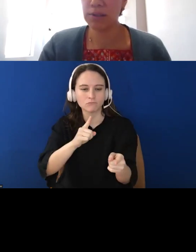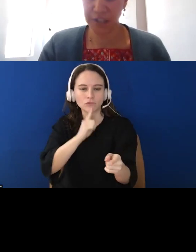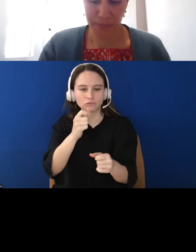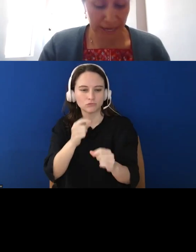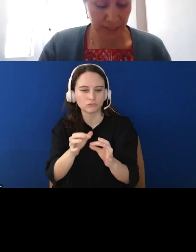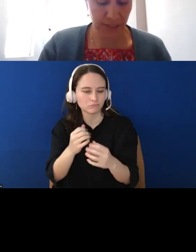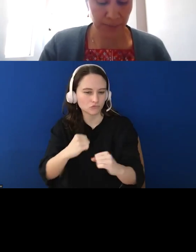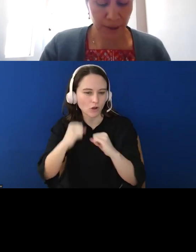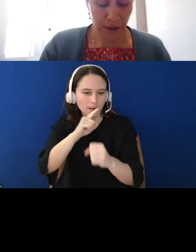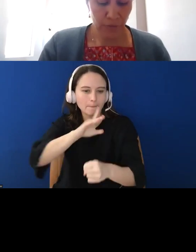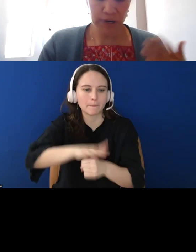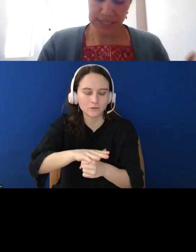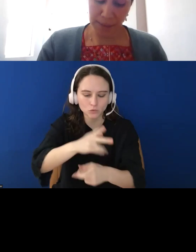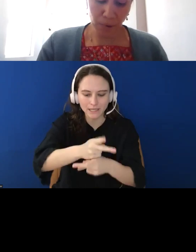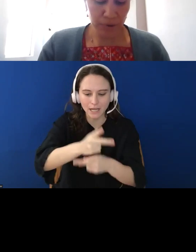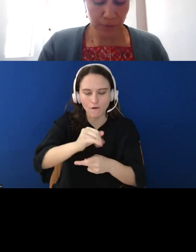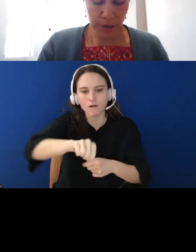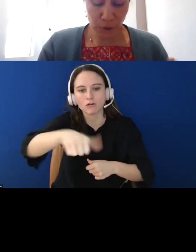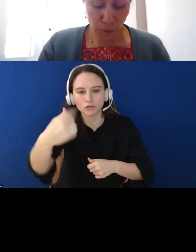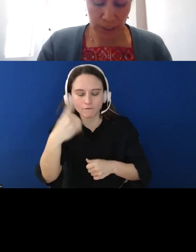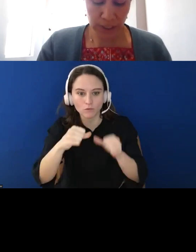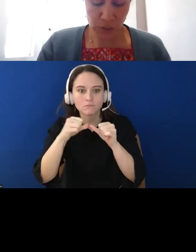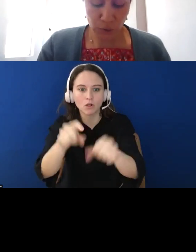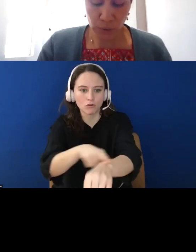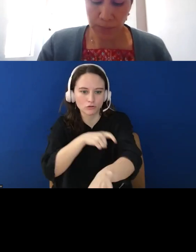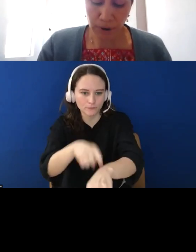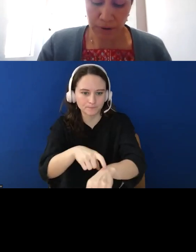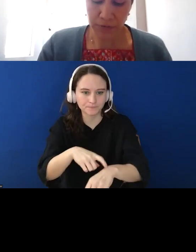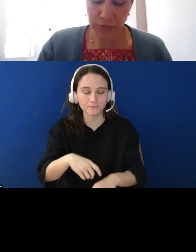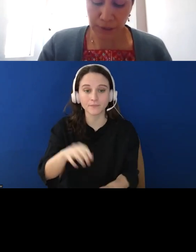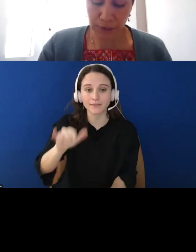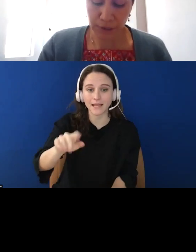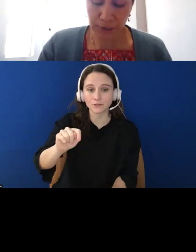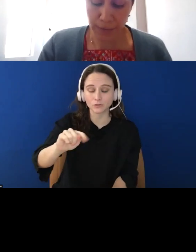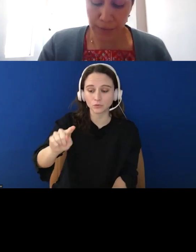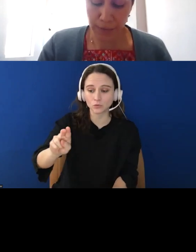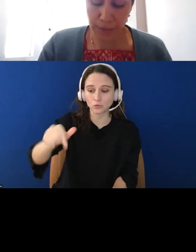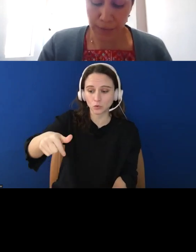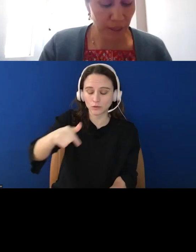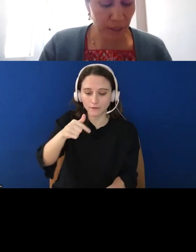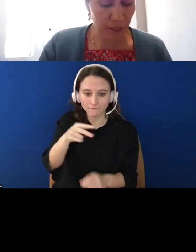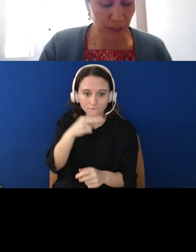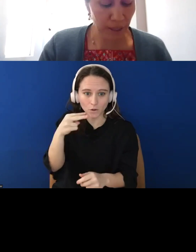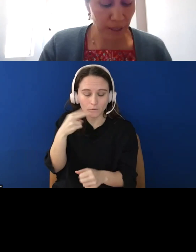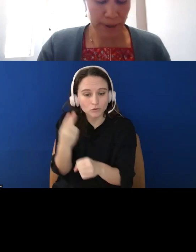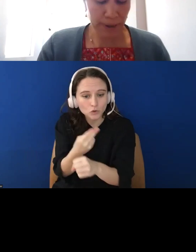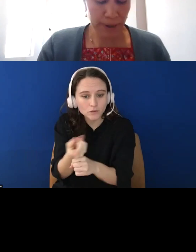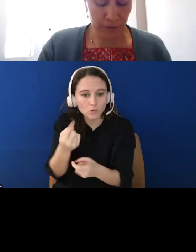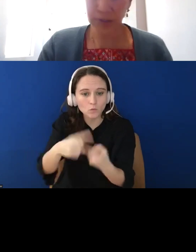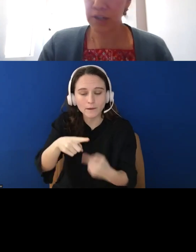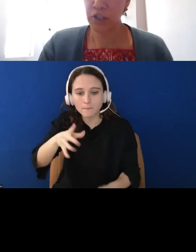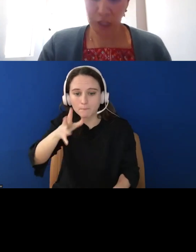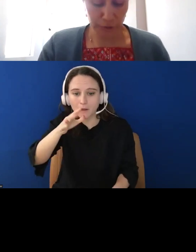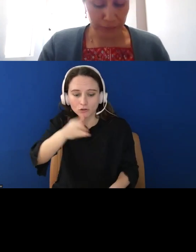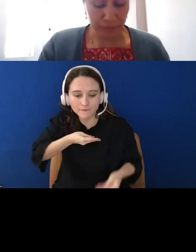on a long-term basis. For example, the verb tzuq is used when mothers feed a baby with breast milk or when